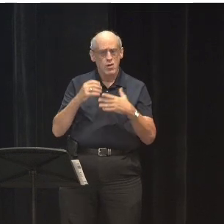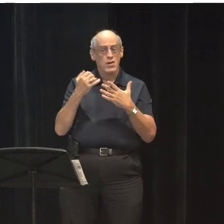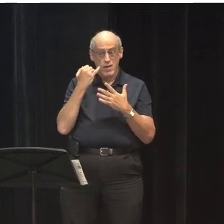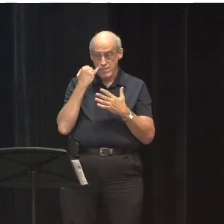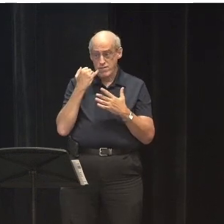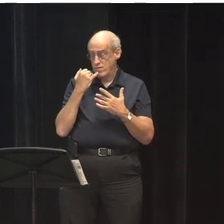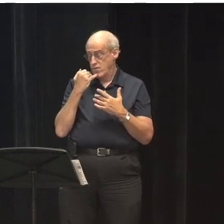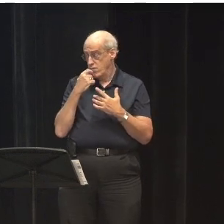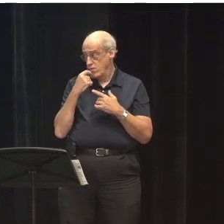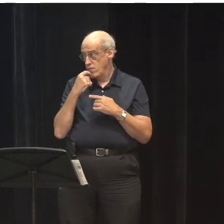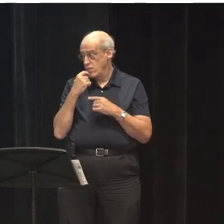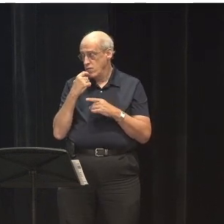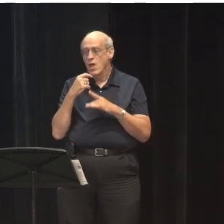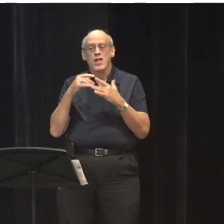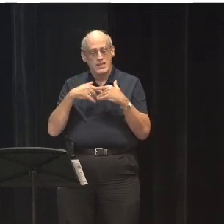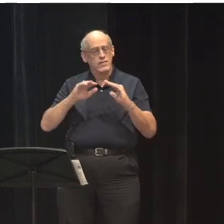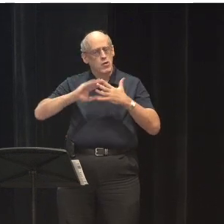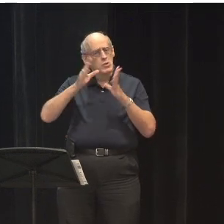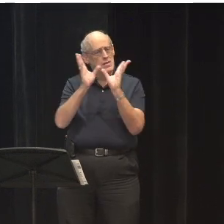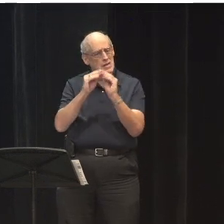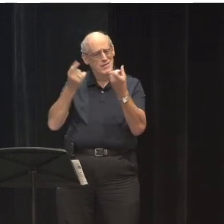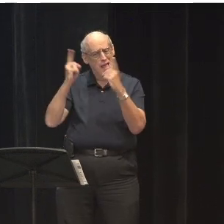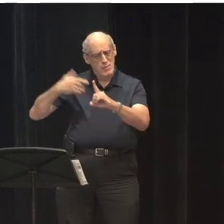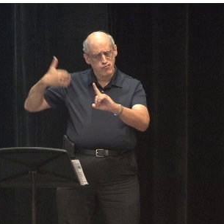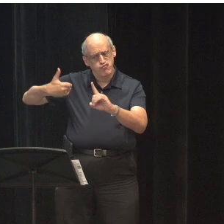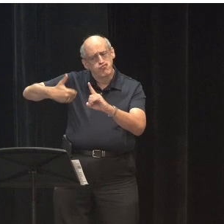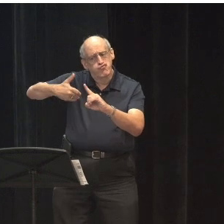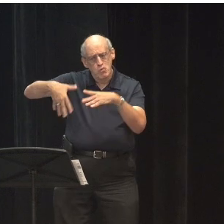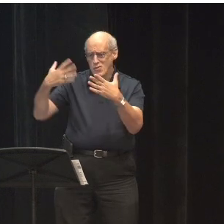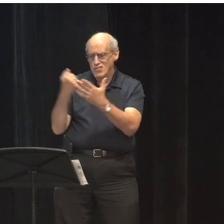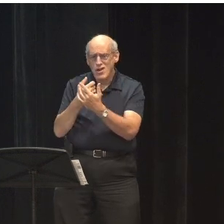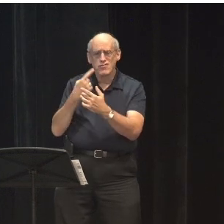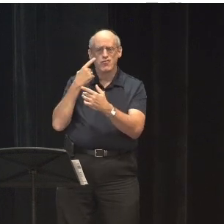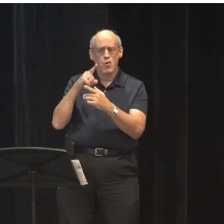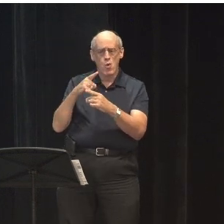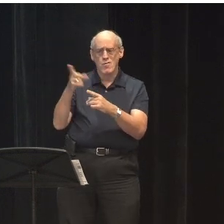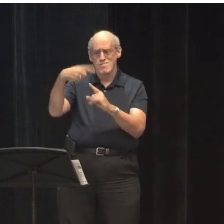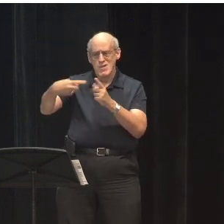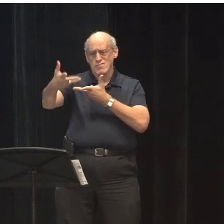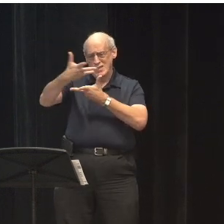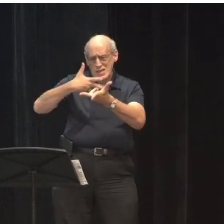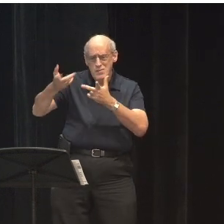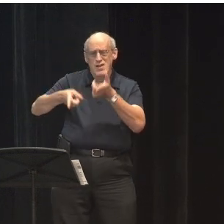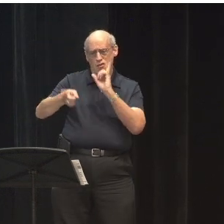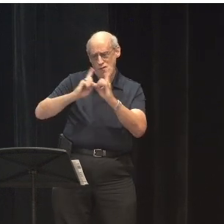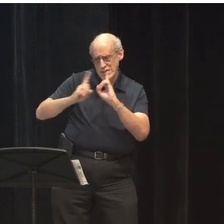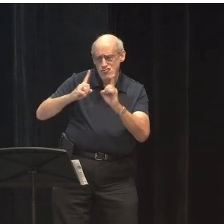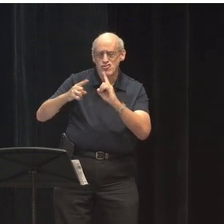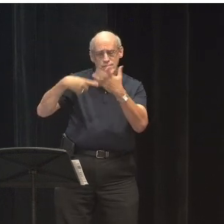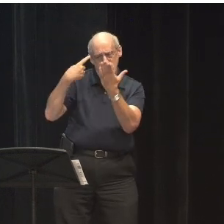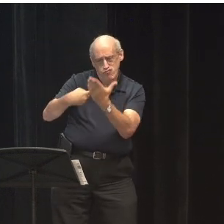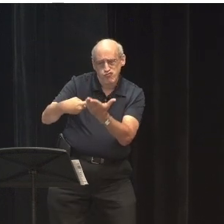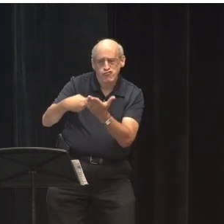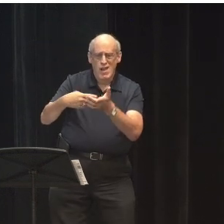public meetings, the community meetings, which have been opportunities for engagement, for conversation, for